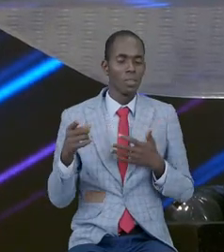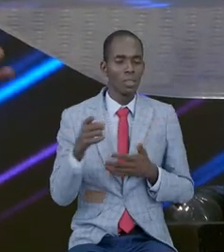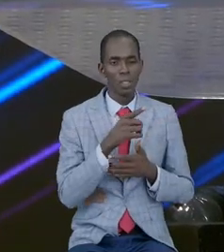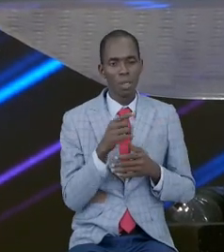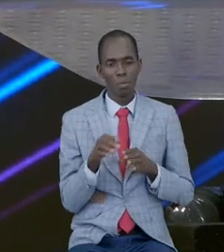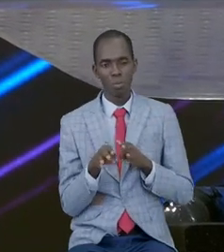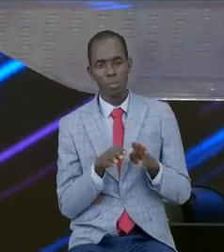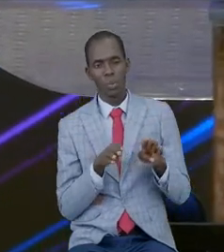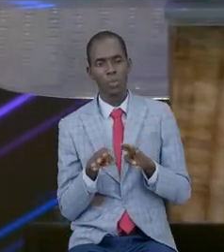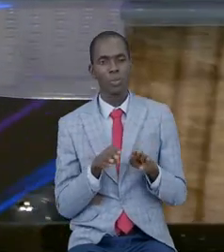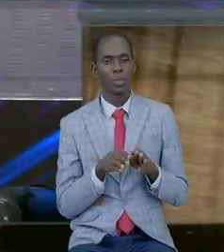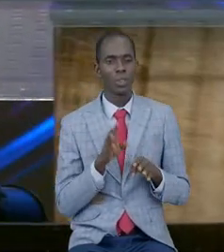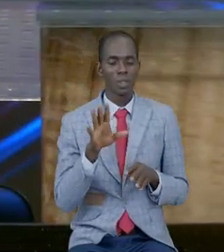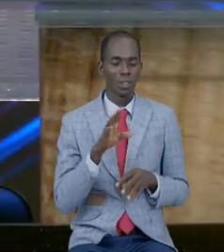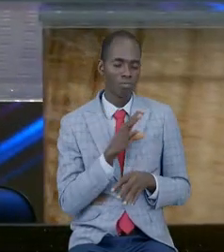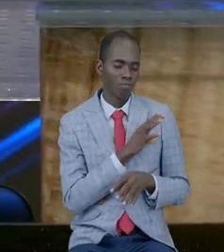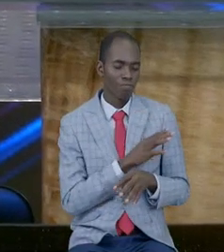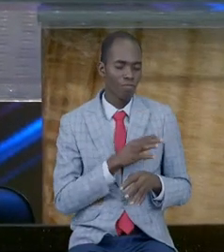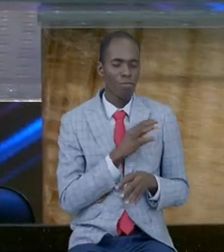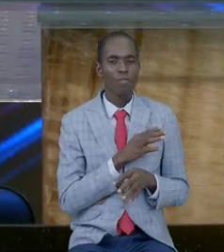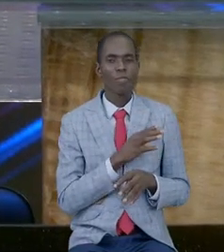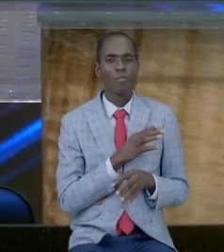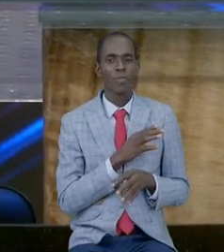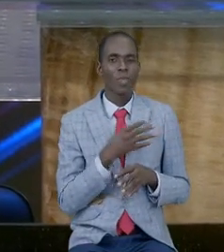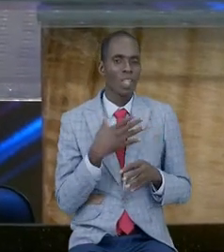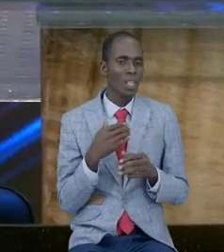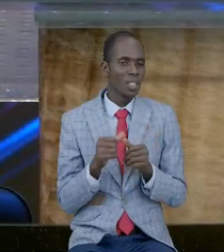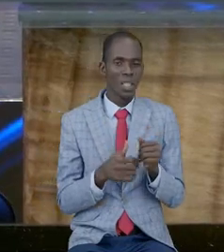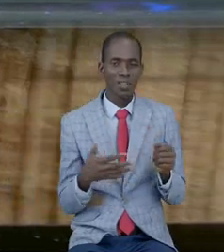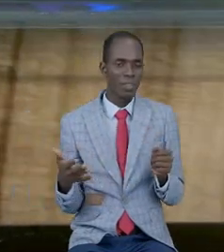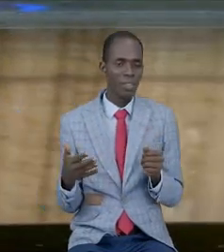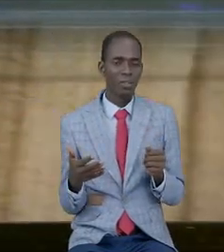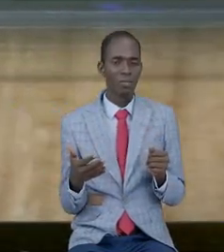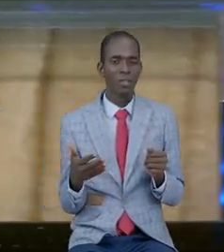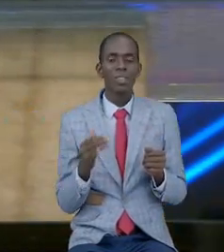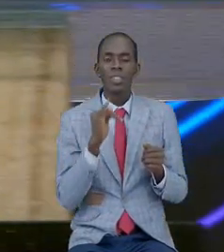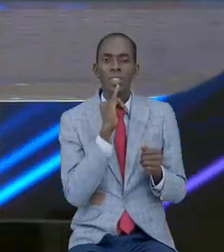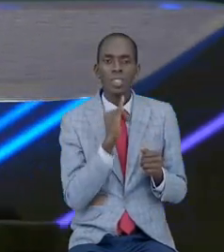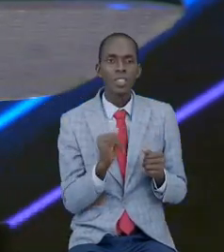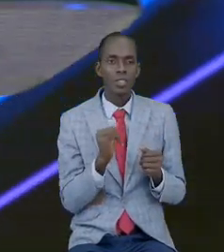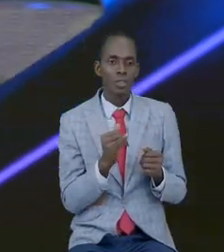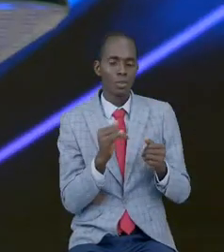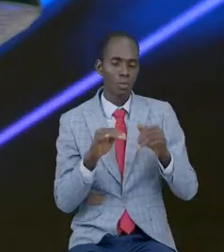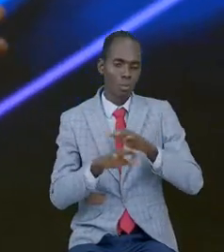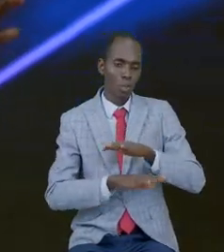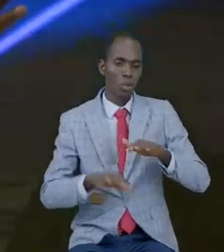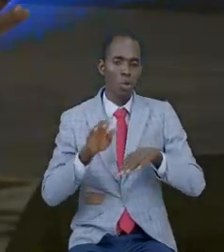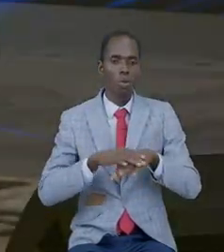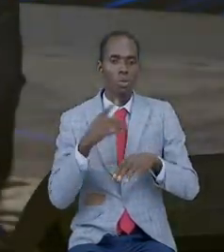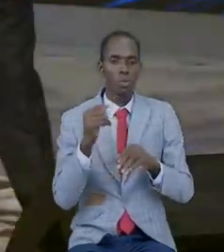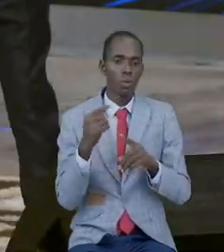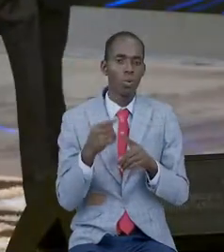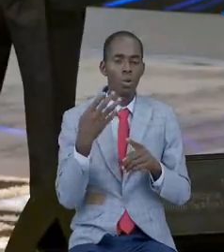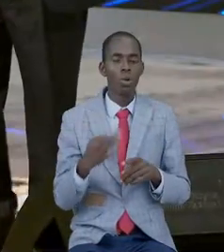their character their hope everything based on the words of men